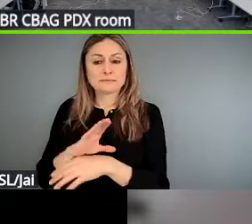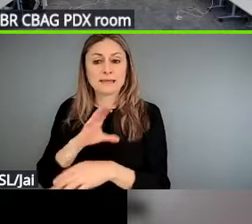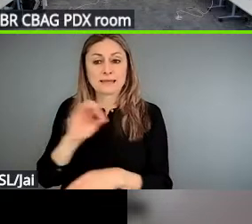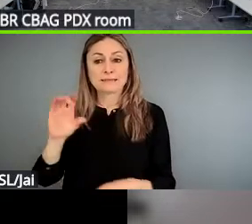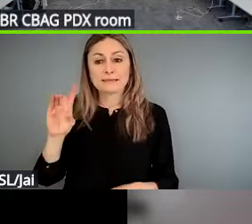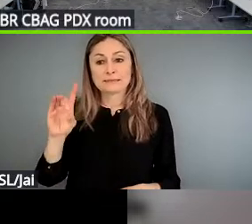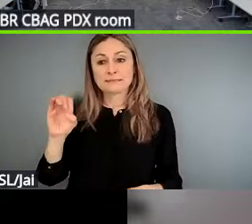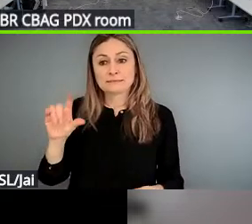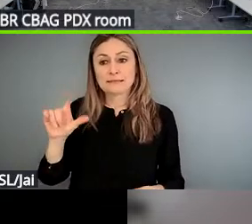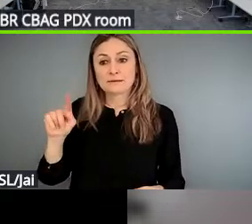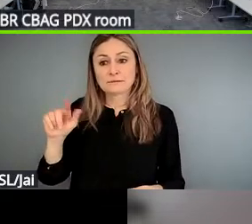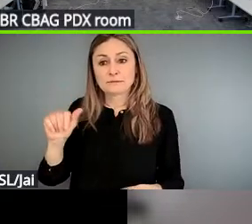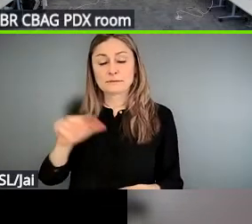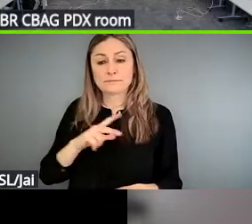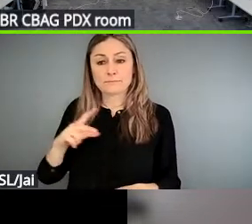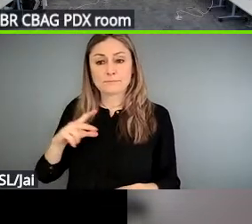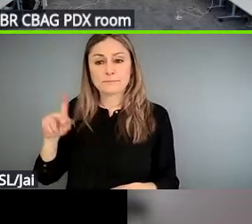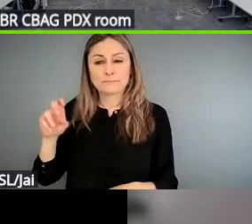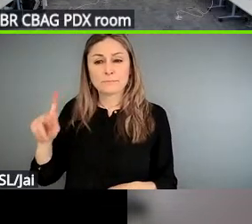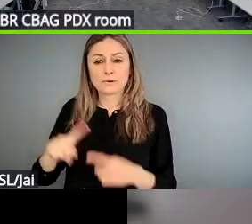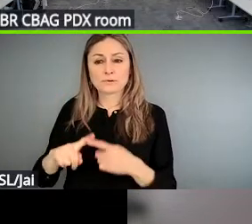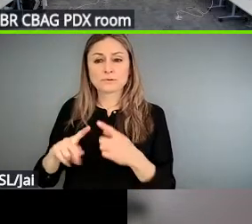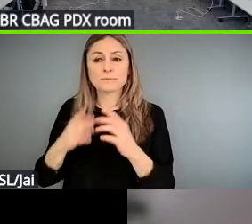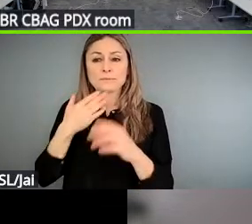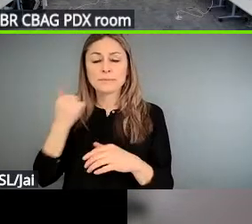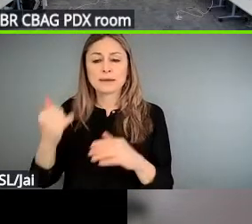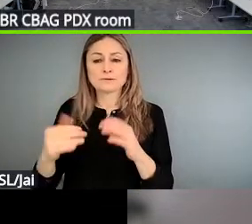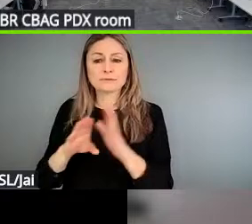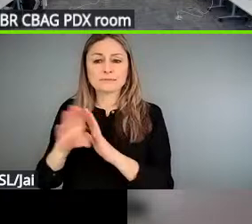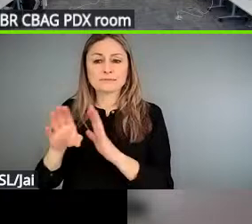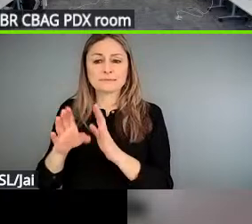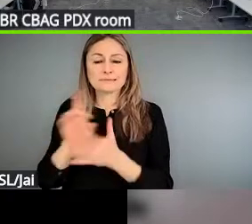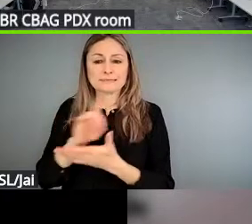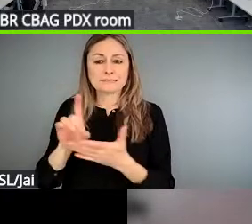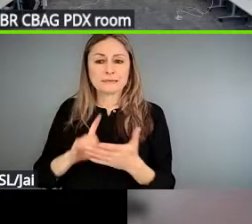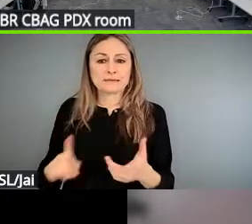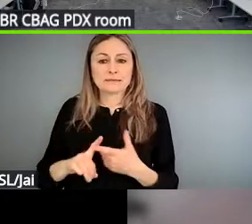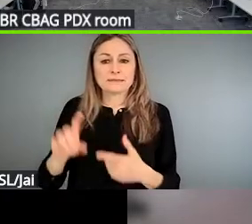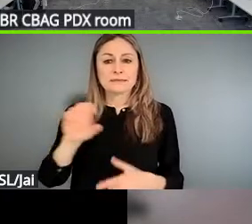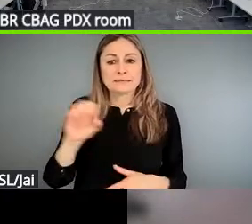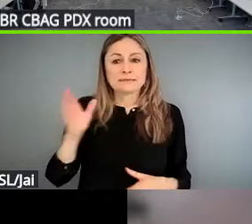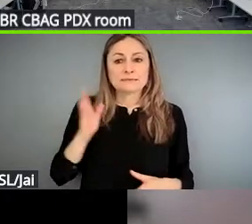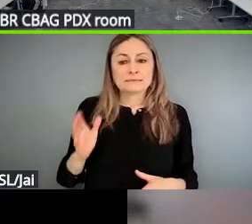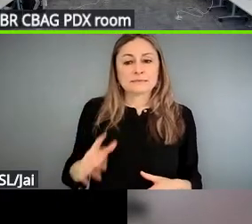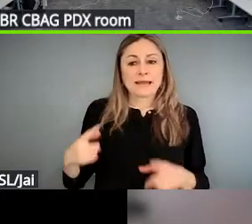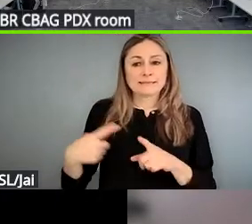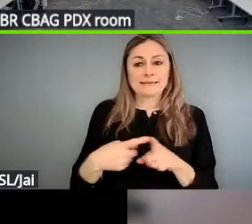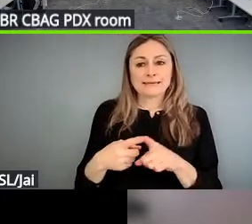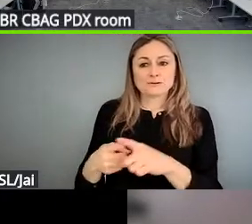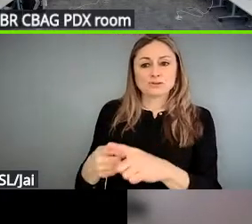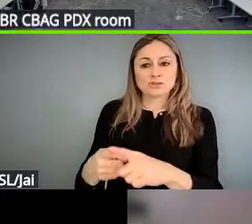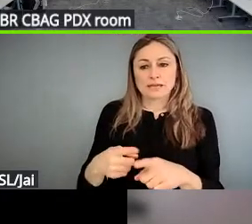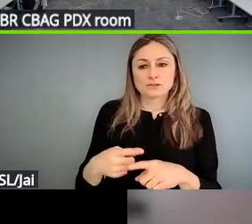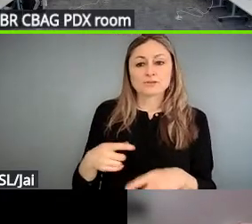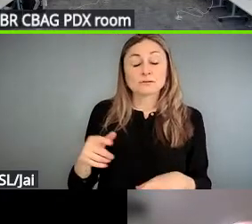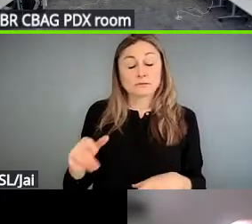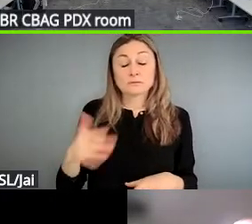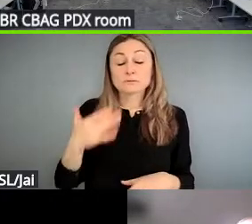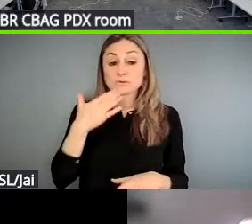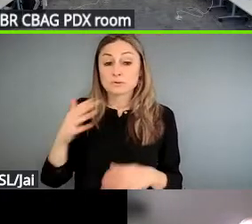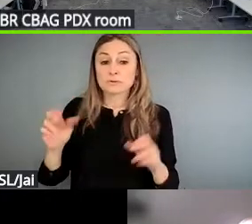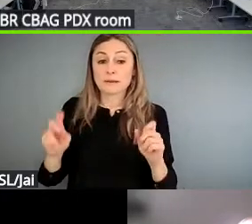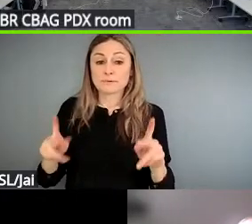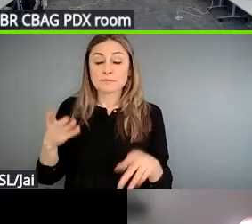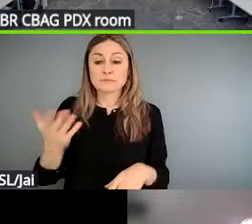to better design the East Side Marine Drive interchange. There's some real good opportunities there, and it might be in